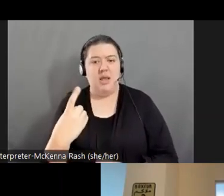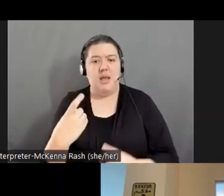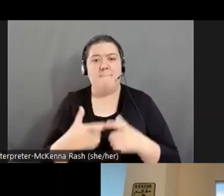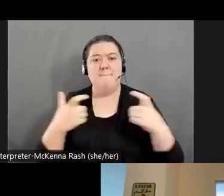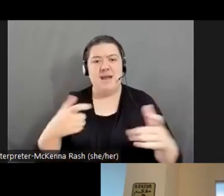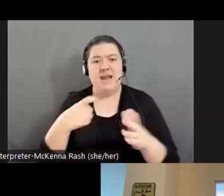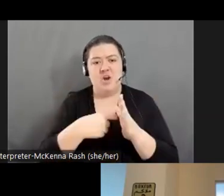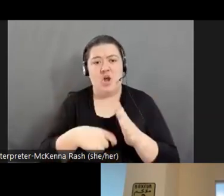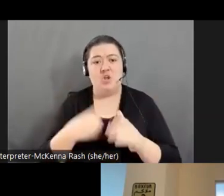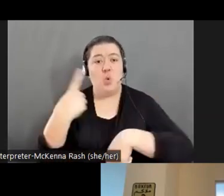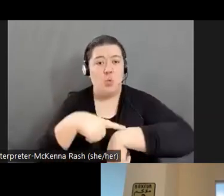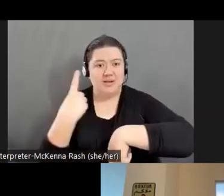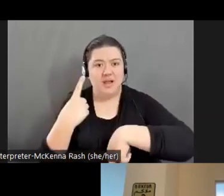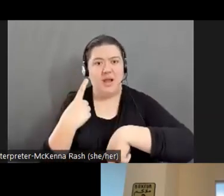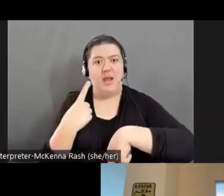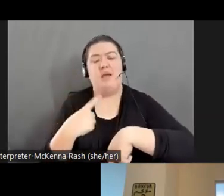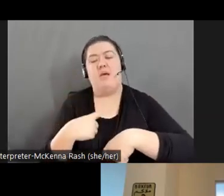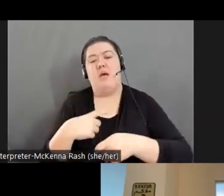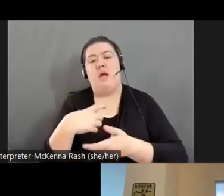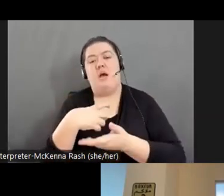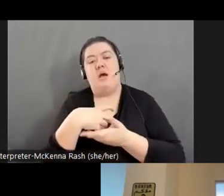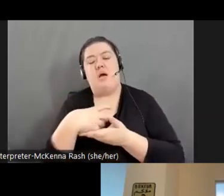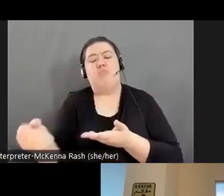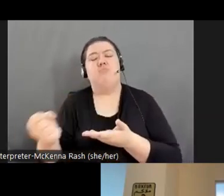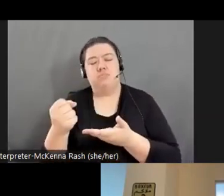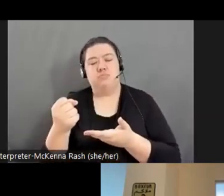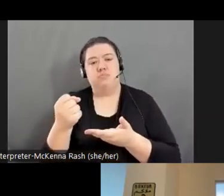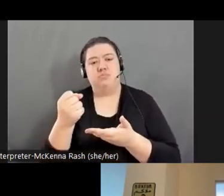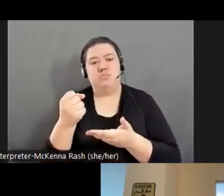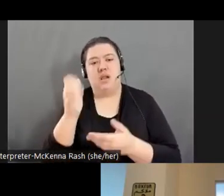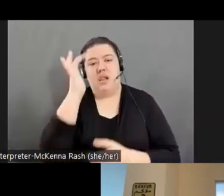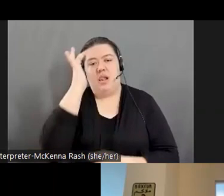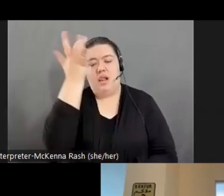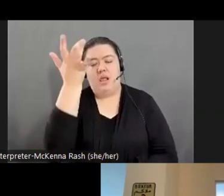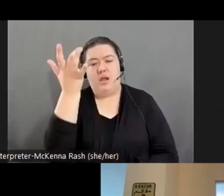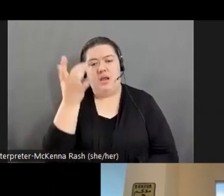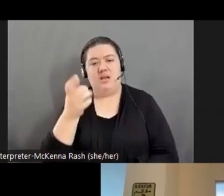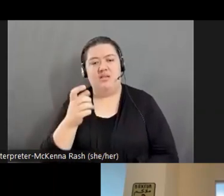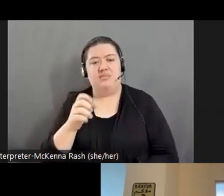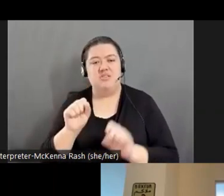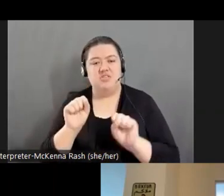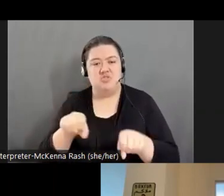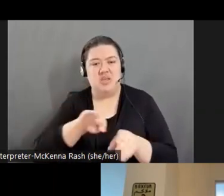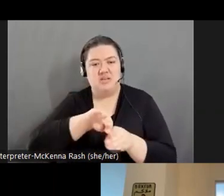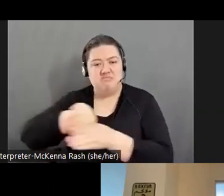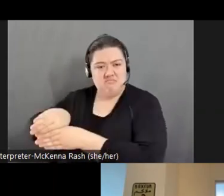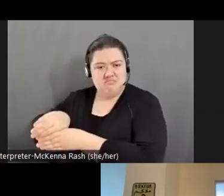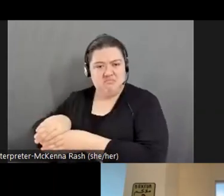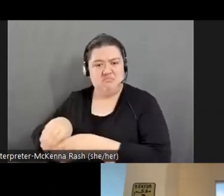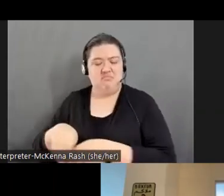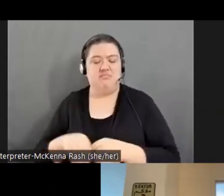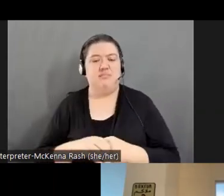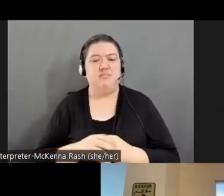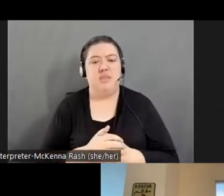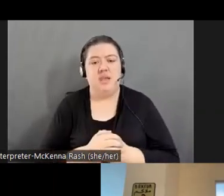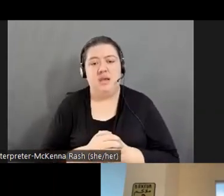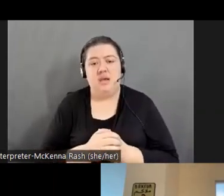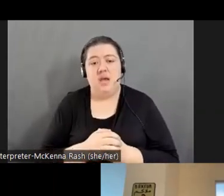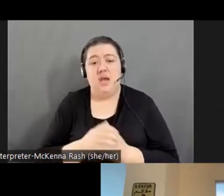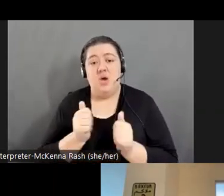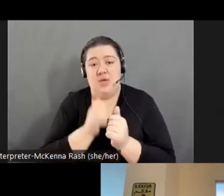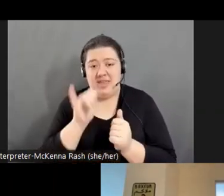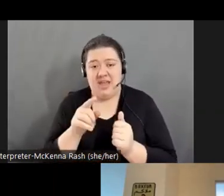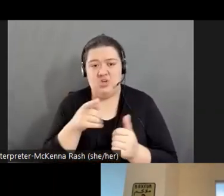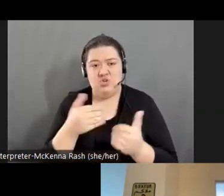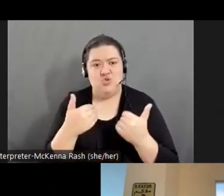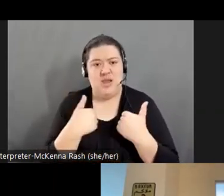cost, one time-consuming bureaucratic headache that's just out of the way. That said, you'd referenced 10 to